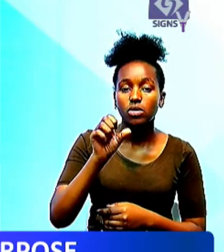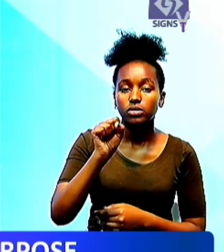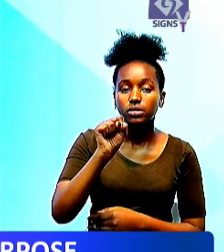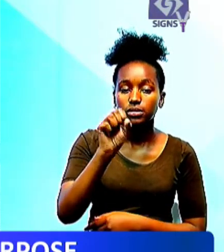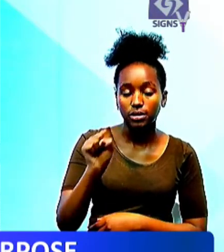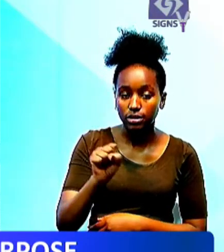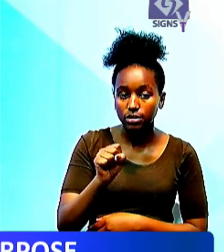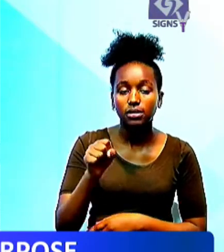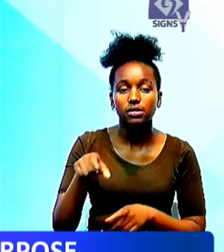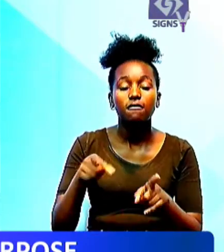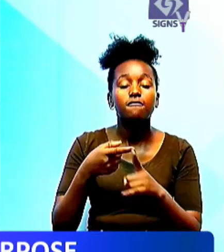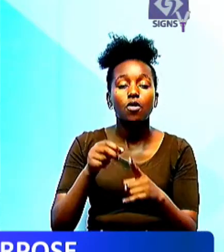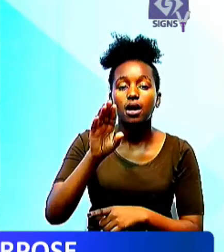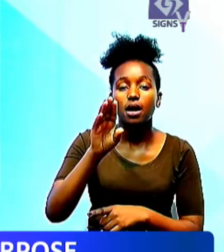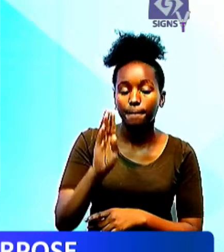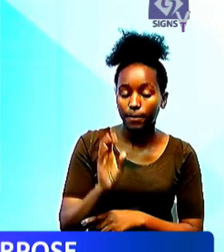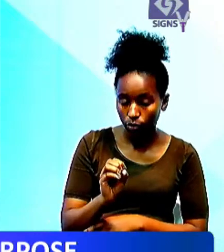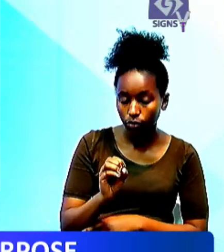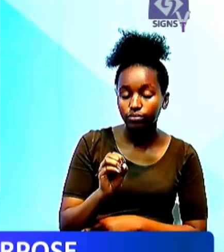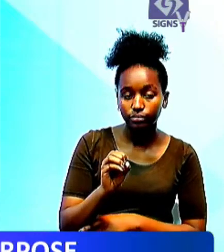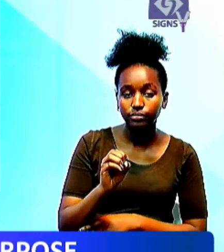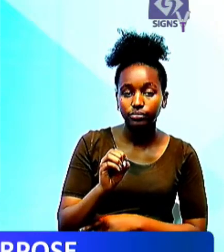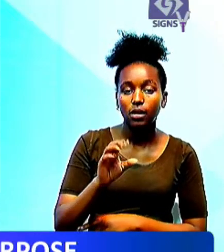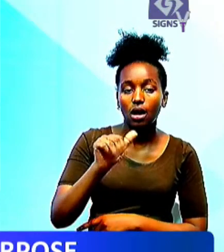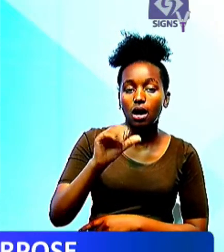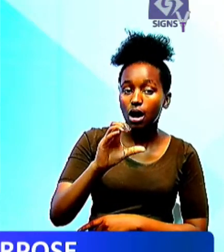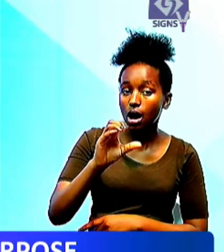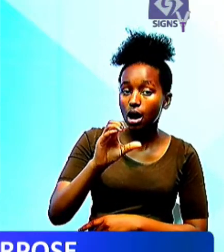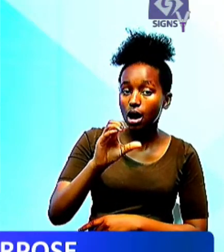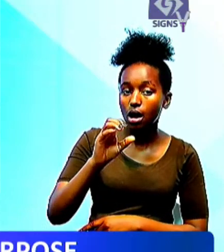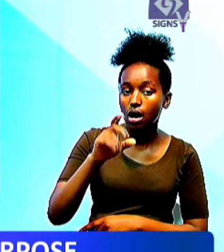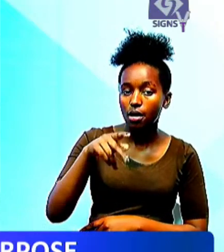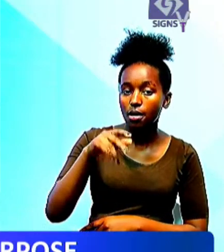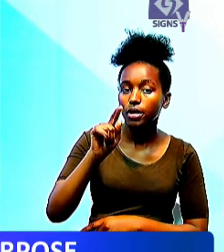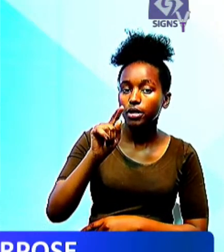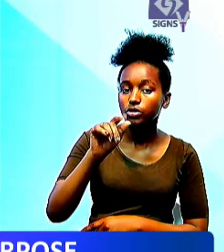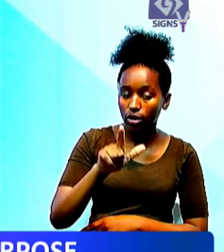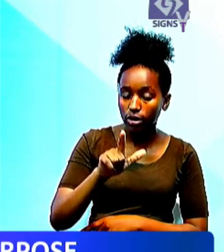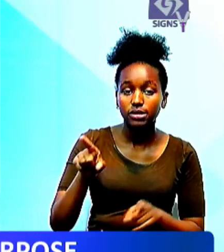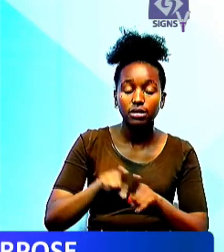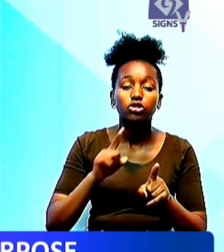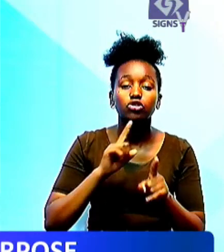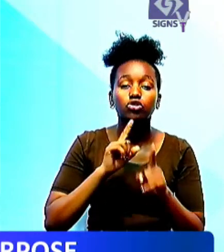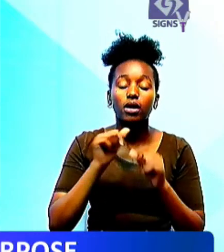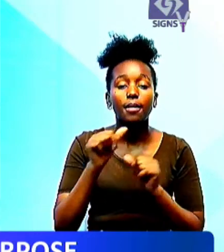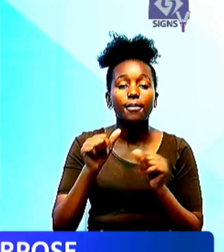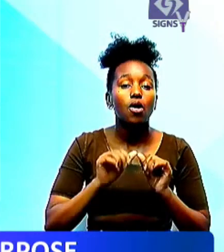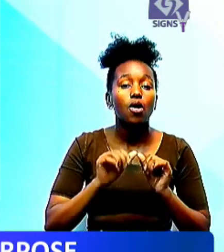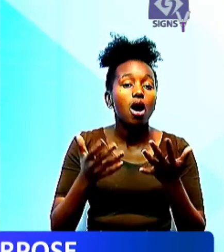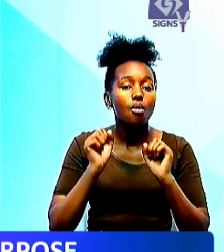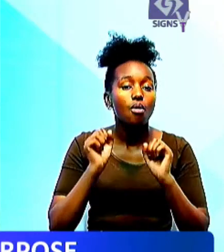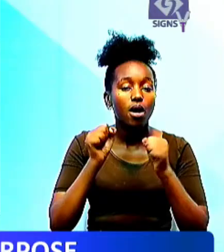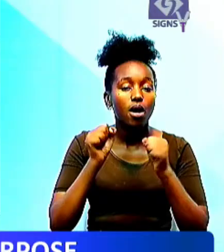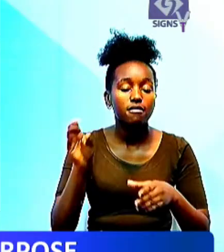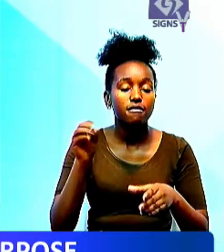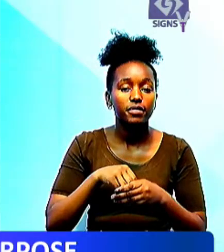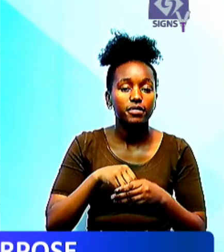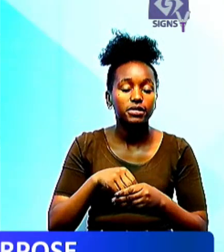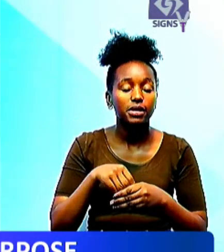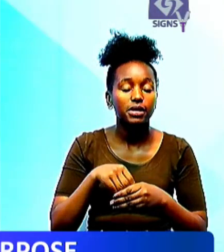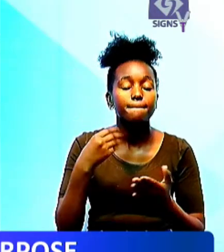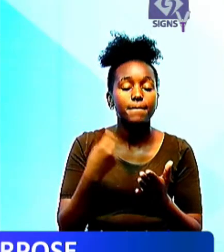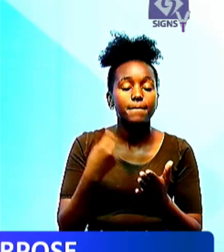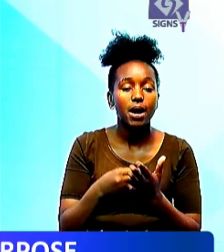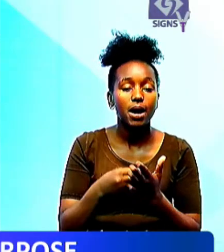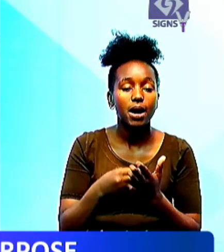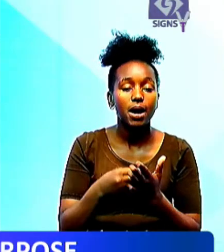about issues to do with the money, investing your money in places that it can grow. So, Mr. Njuguna, over the break,